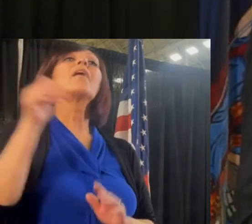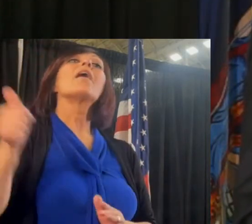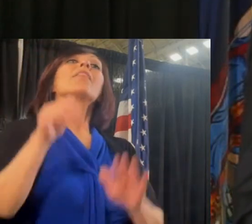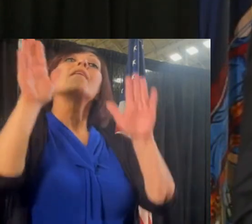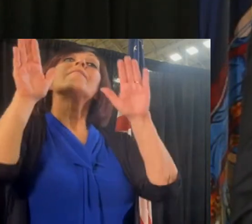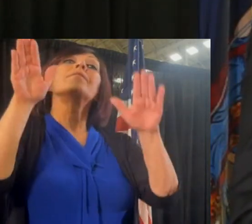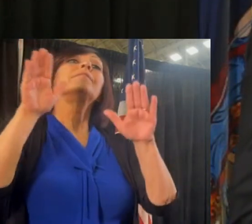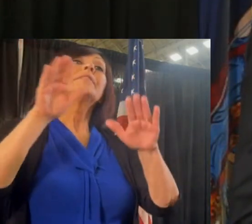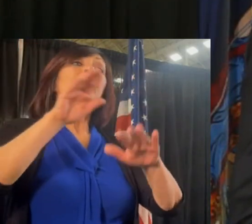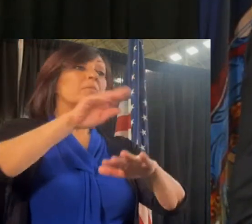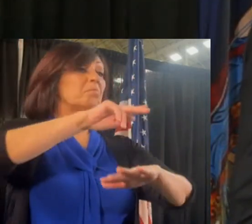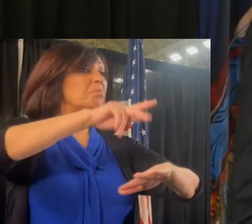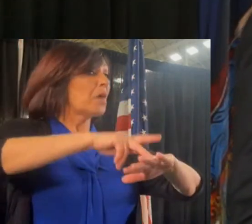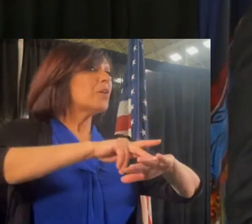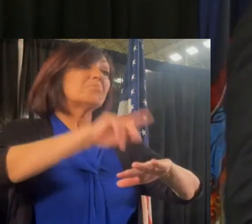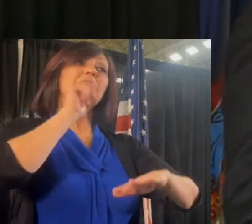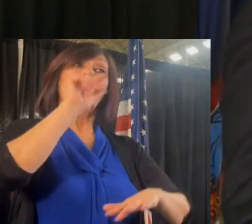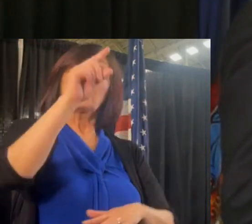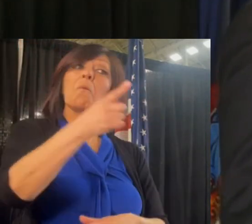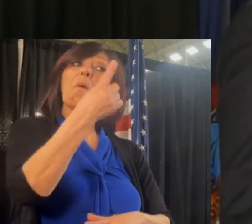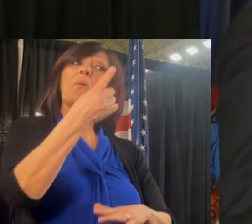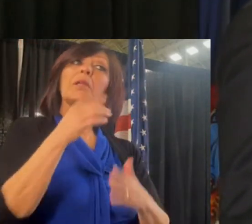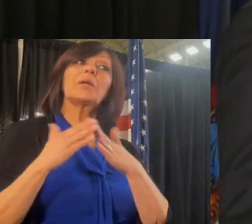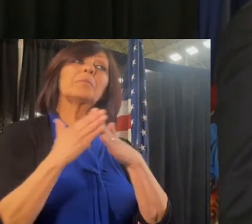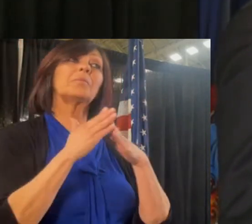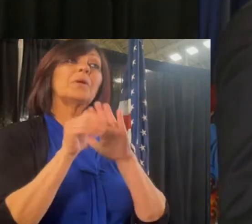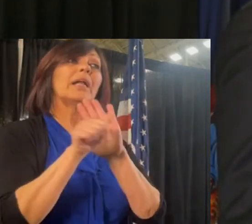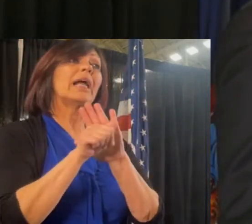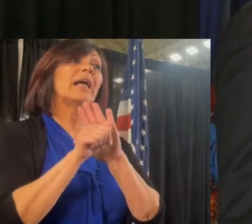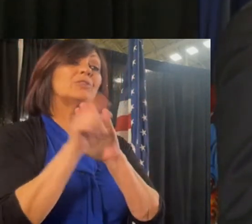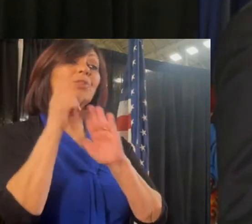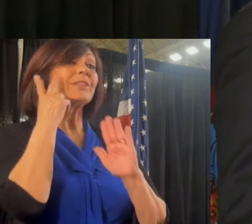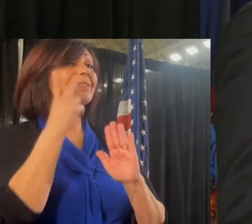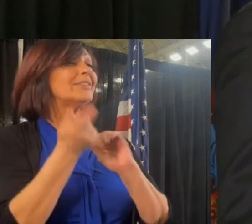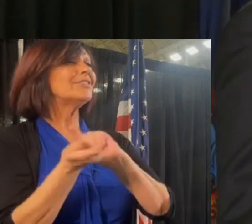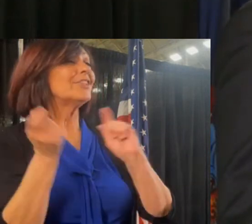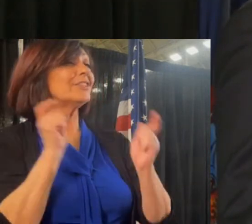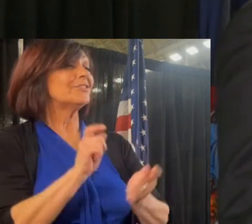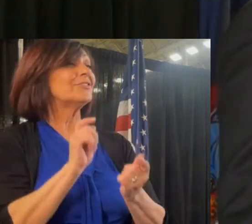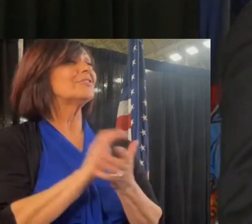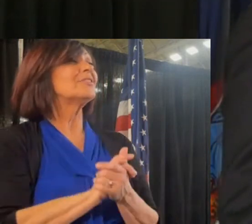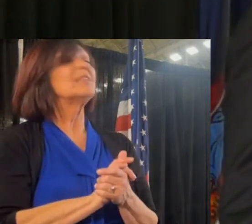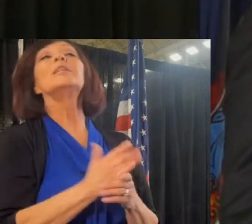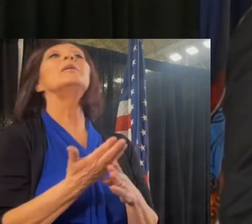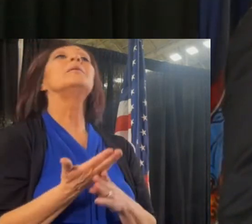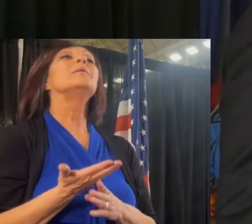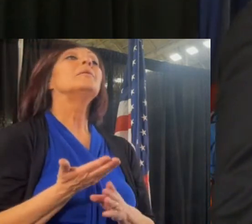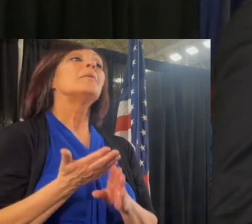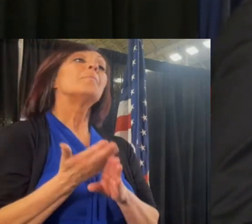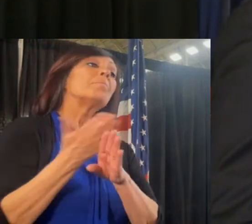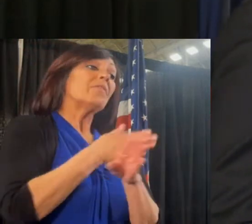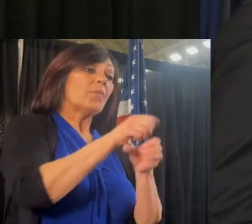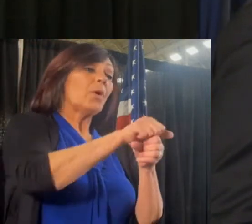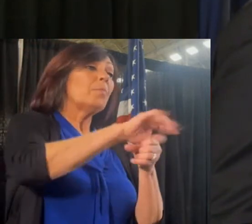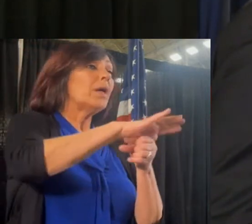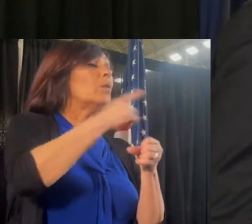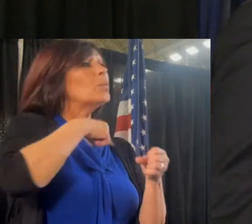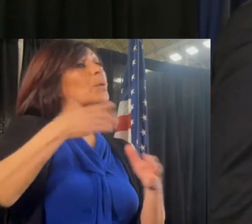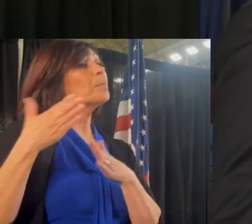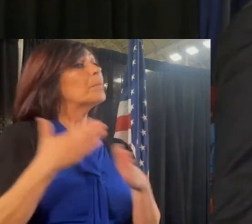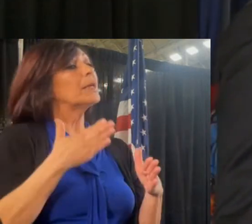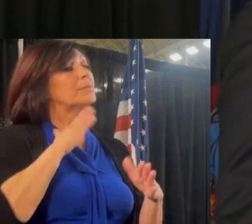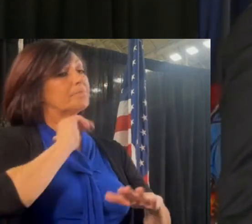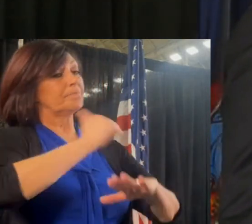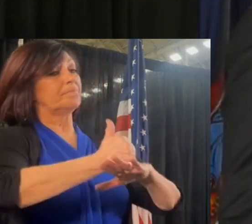county parks are not the only community asset where major changes will be seen. Before the start of the pandemic, we were planning to build